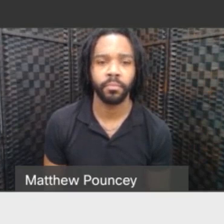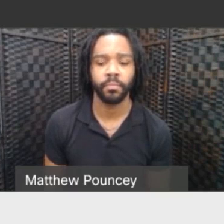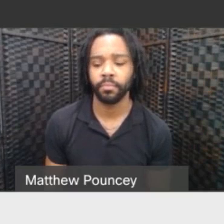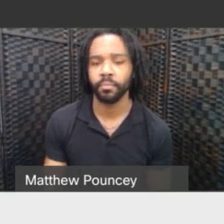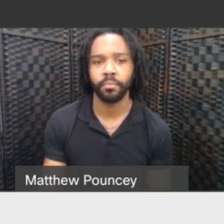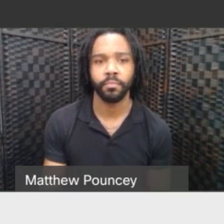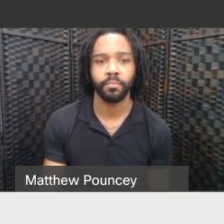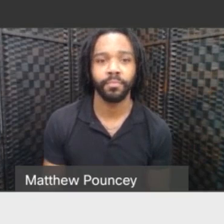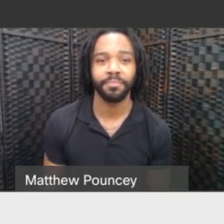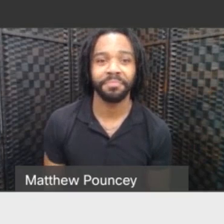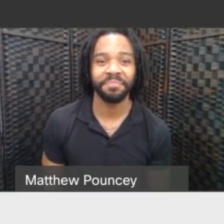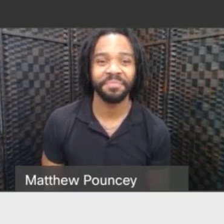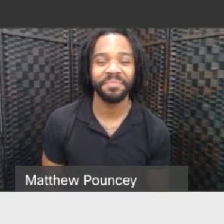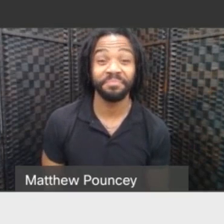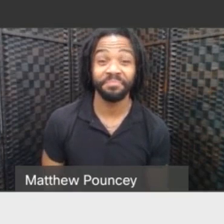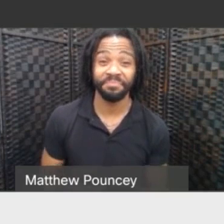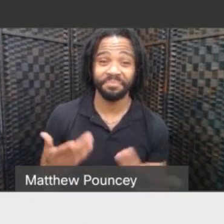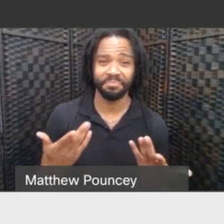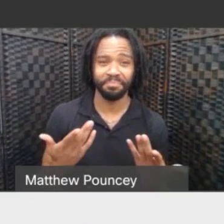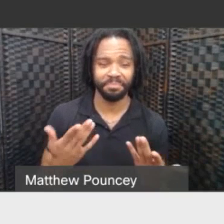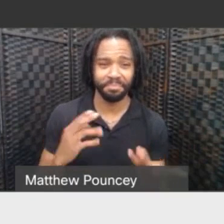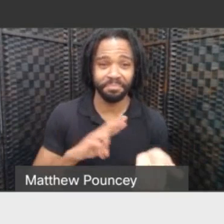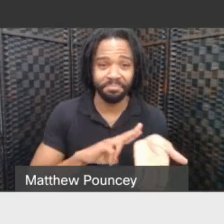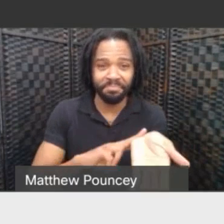Well, it seems like a pretty quiet day here, which